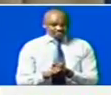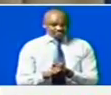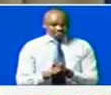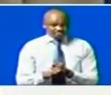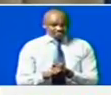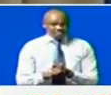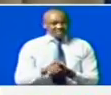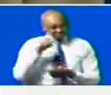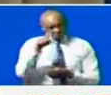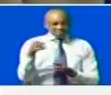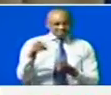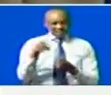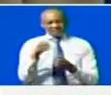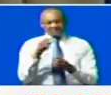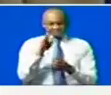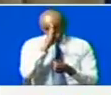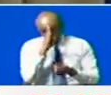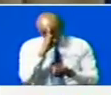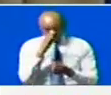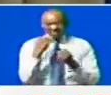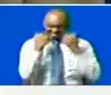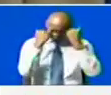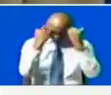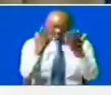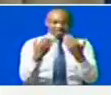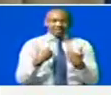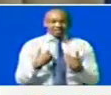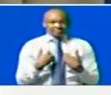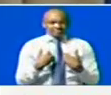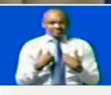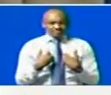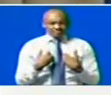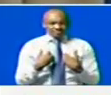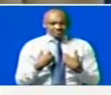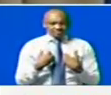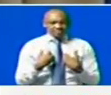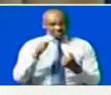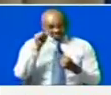as unsettling and distressing as it